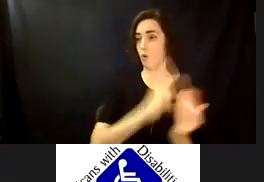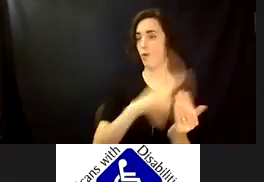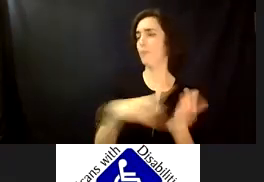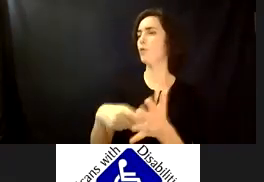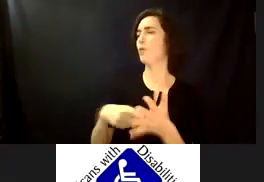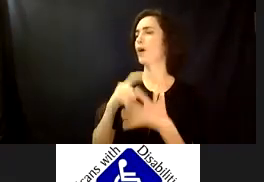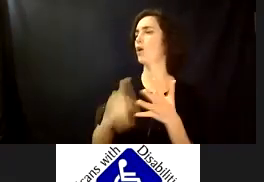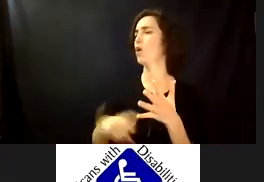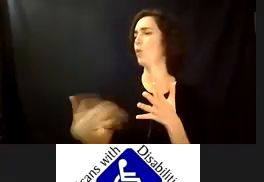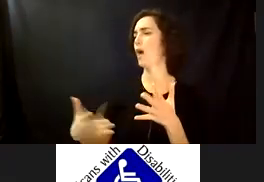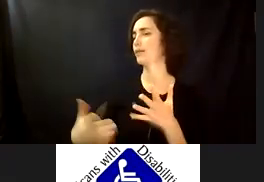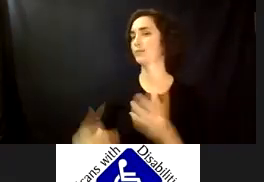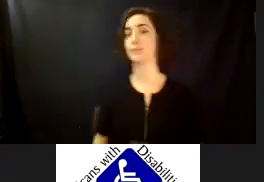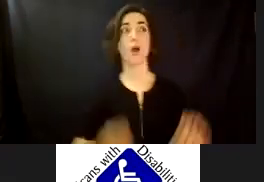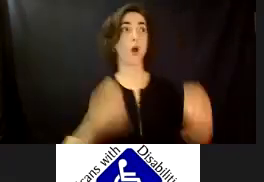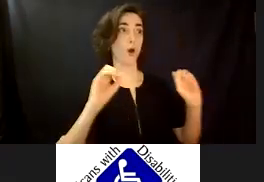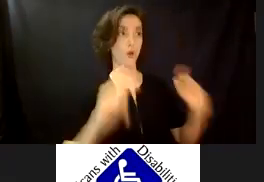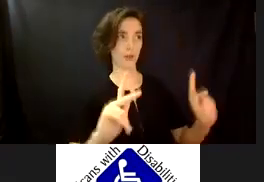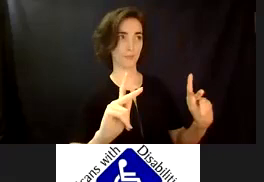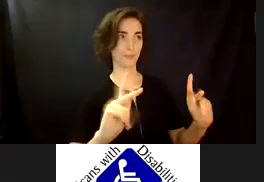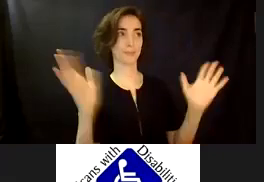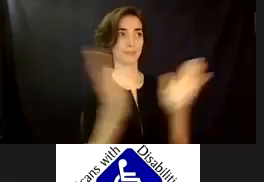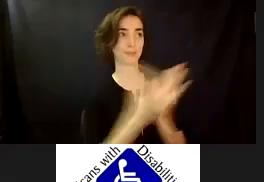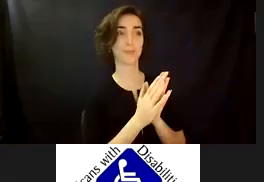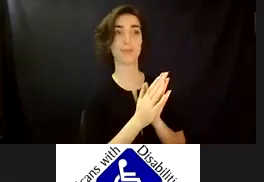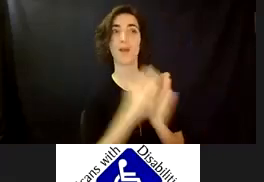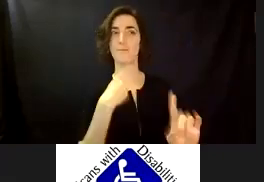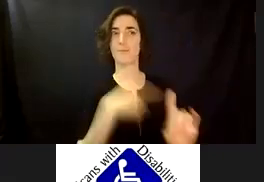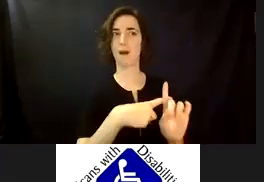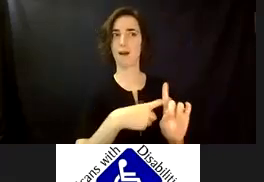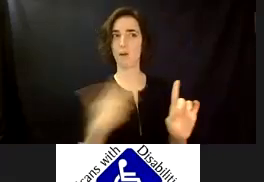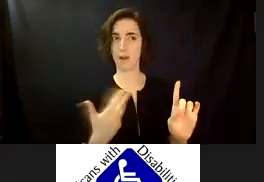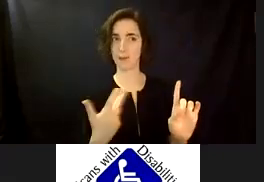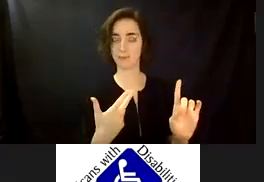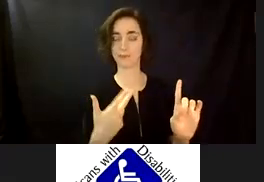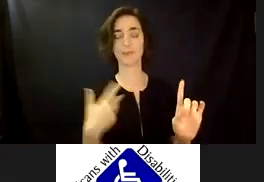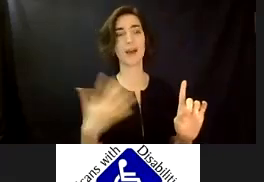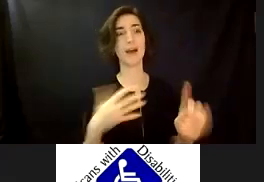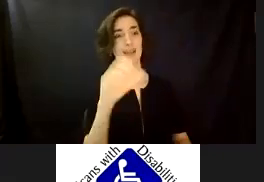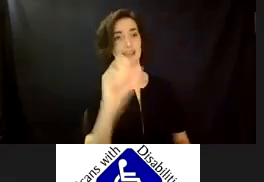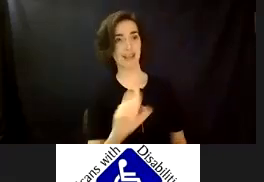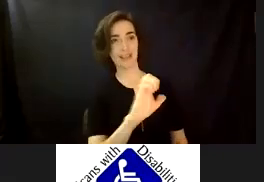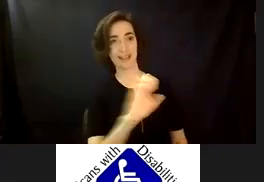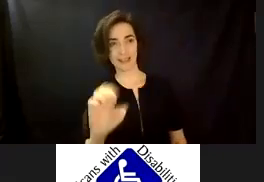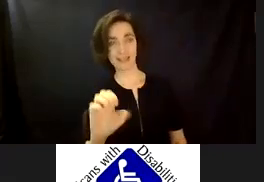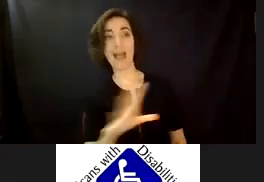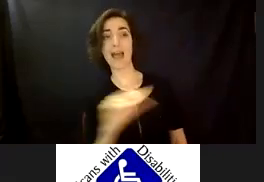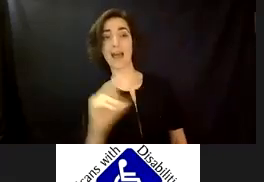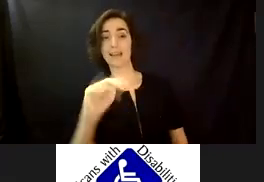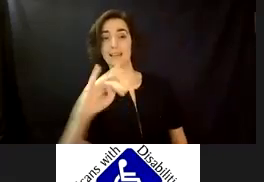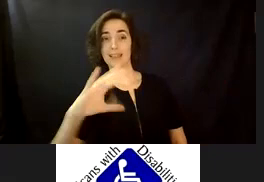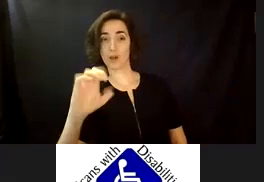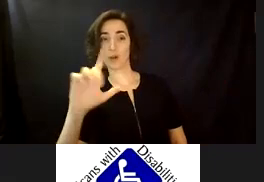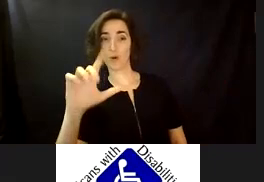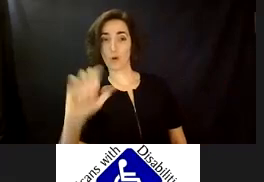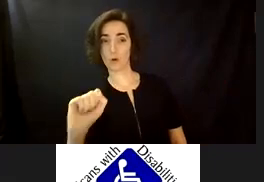Okay, so the good news is that we all, as far as Southeastern and Nicholls, and we've we